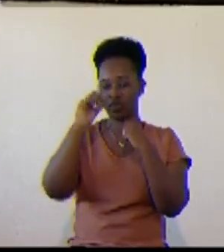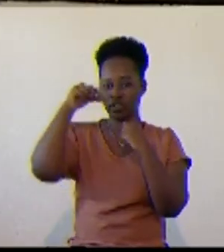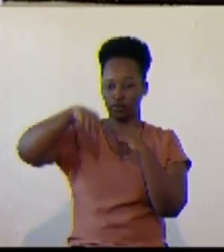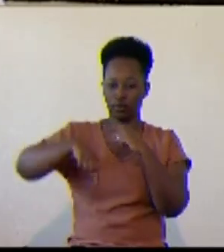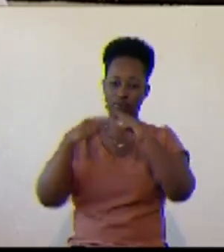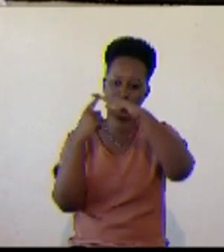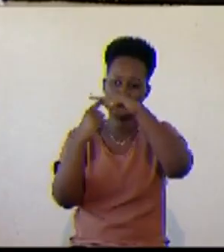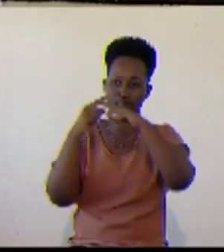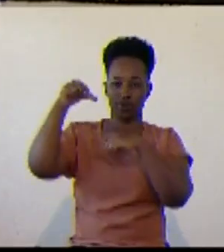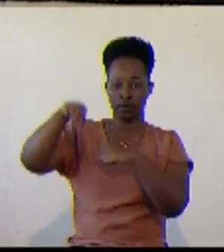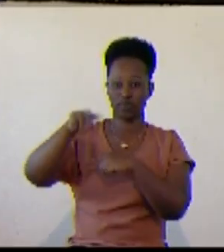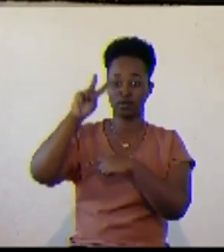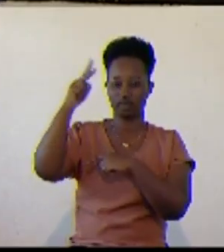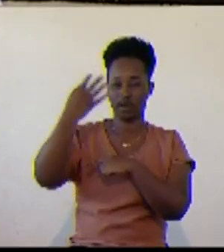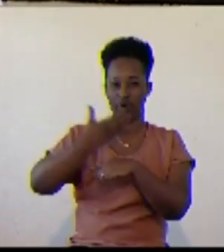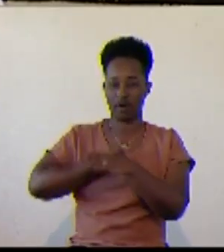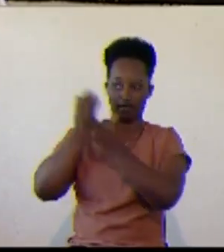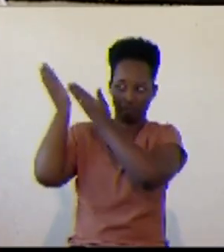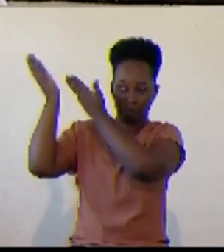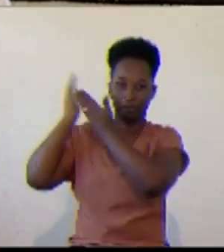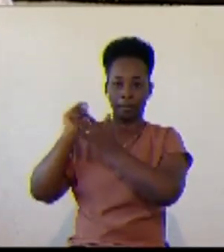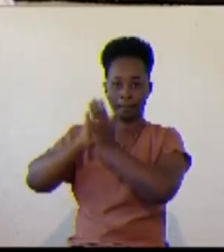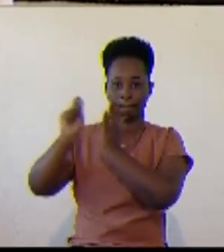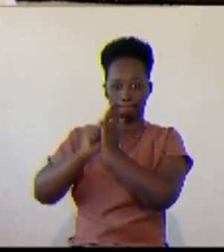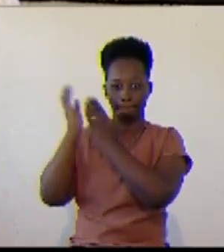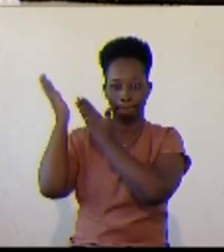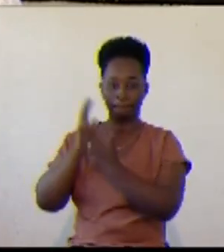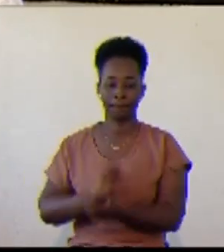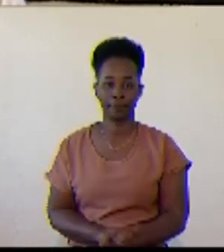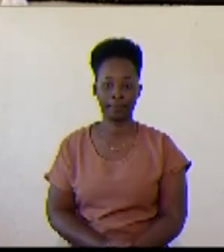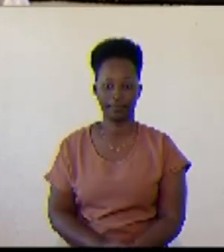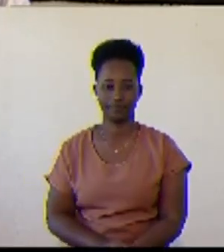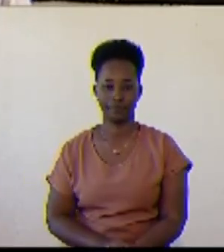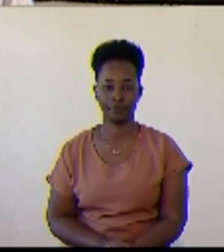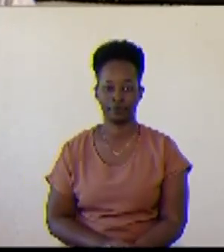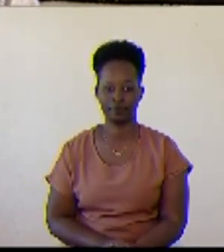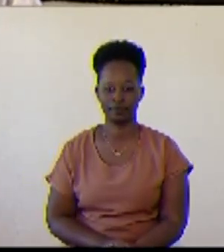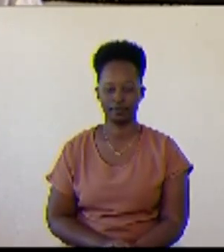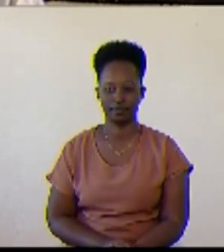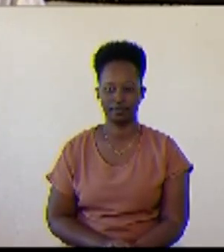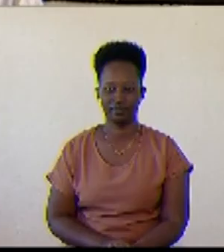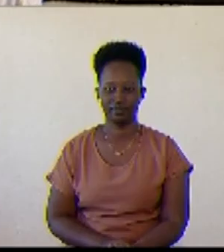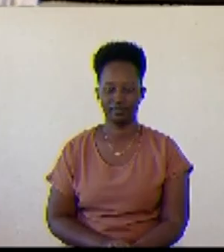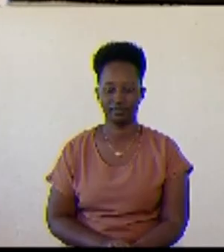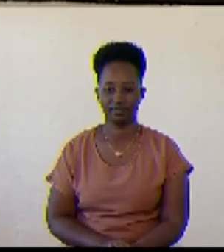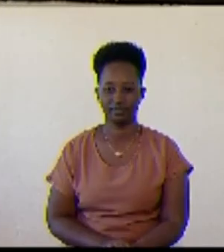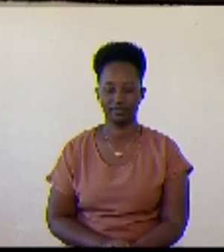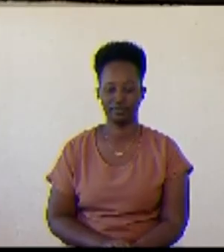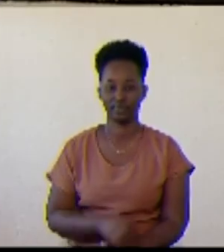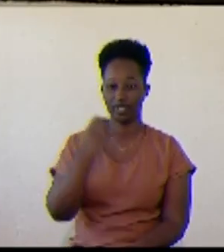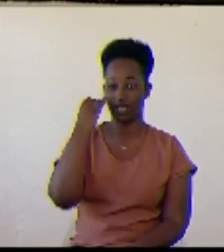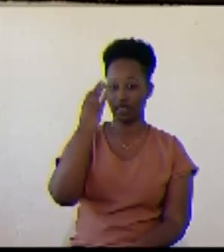square. We have 800 Q plus our Q square. So if